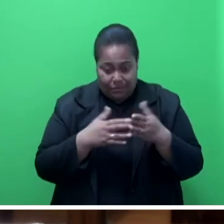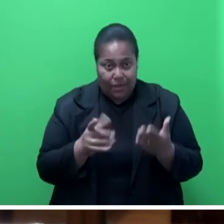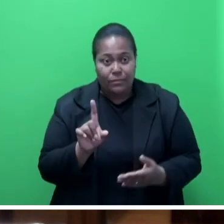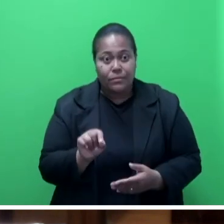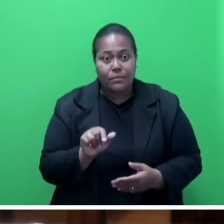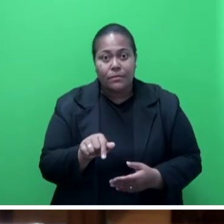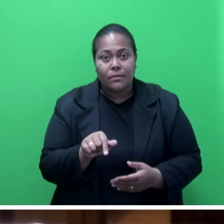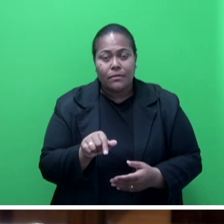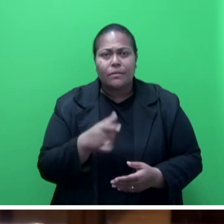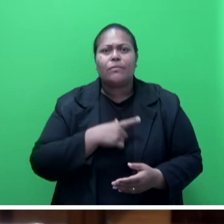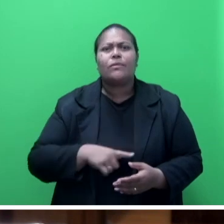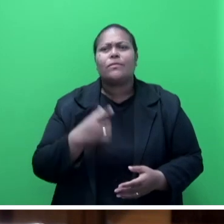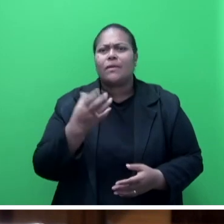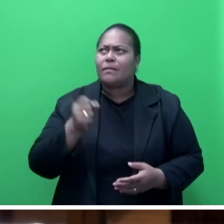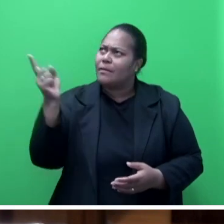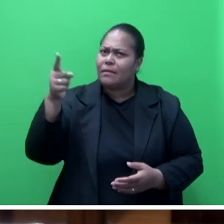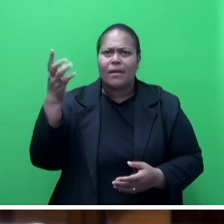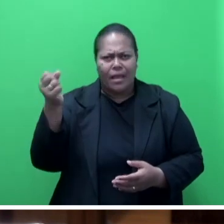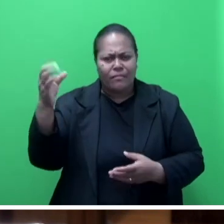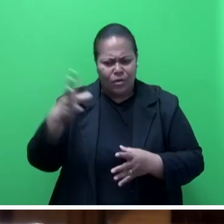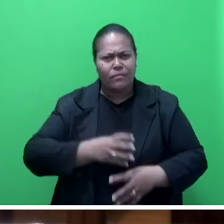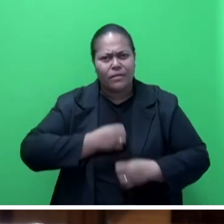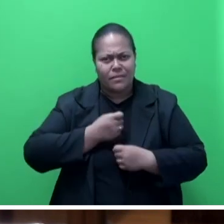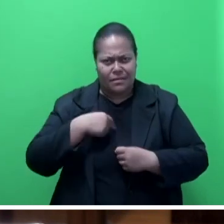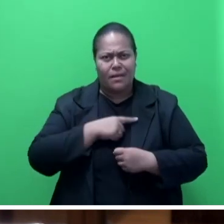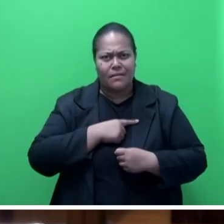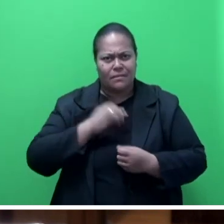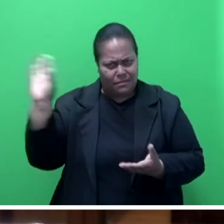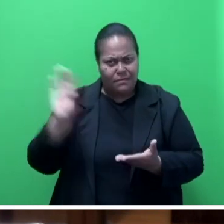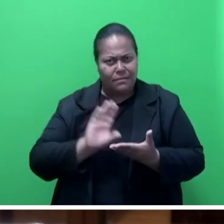have confidence in how we manage the economy.